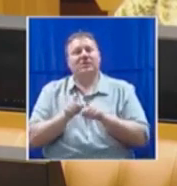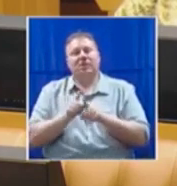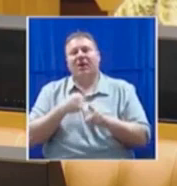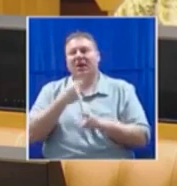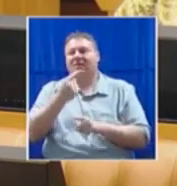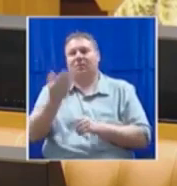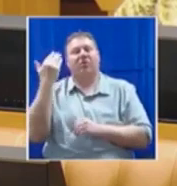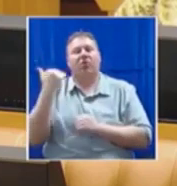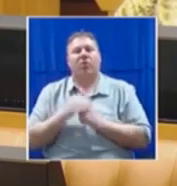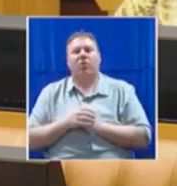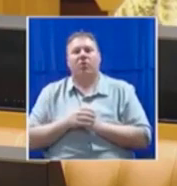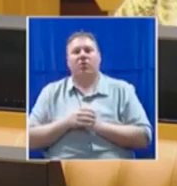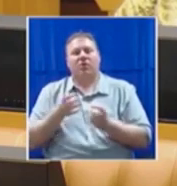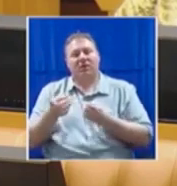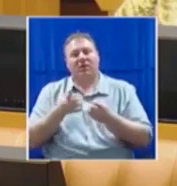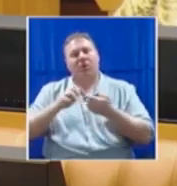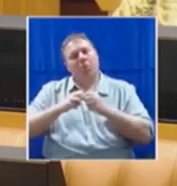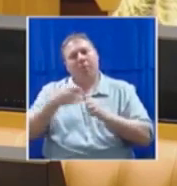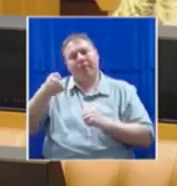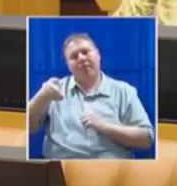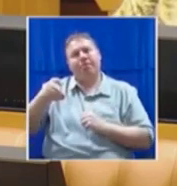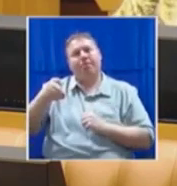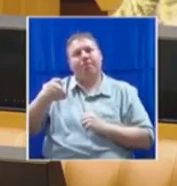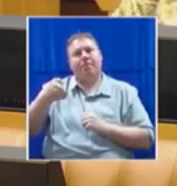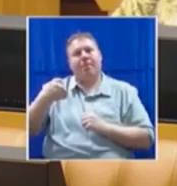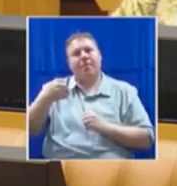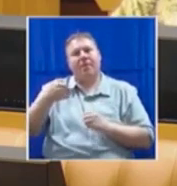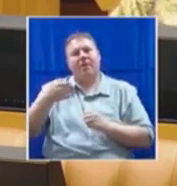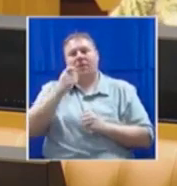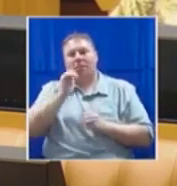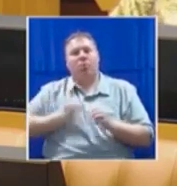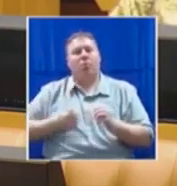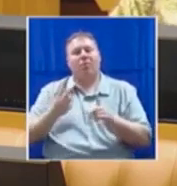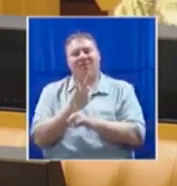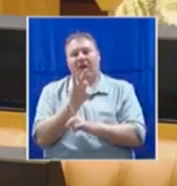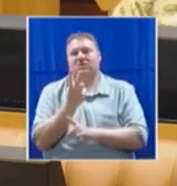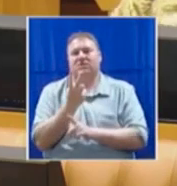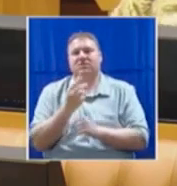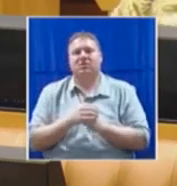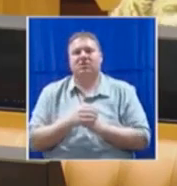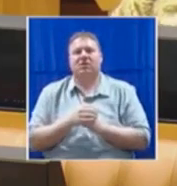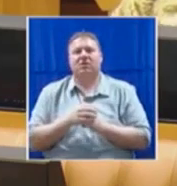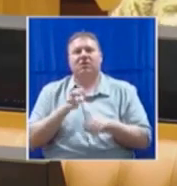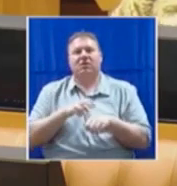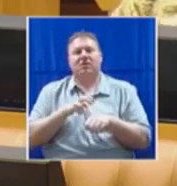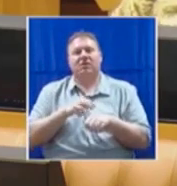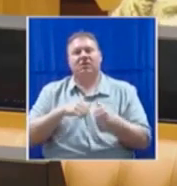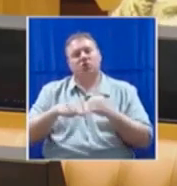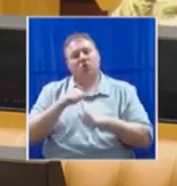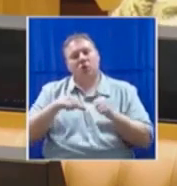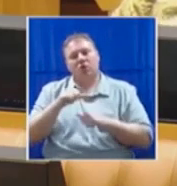to deal with the scourge of gender-based violence, we need to start by